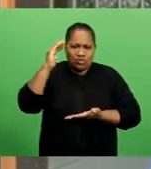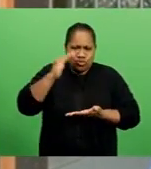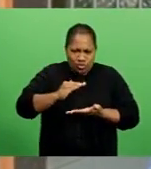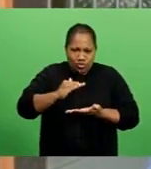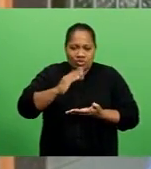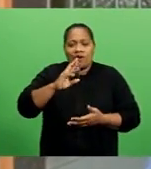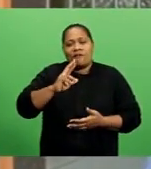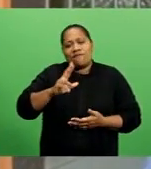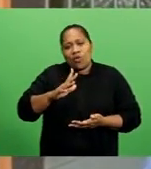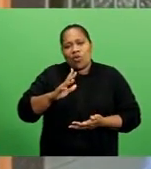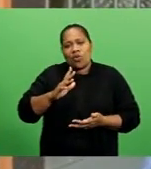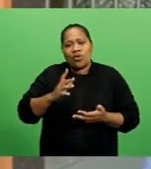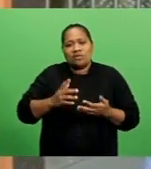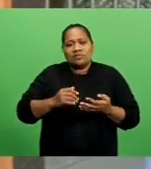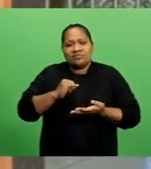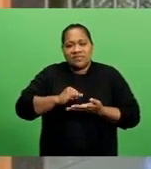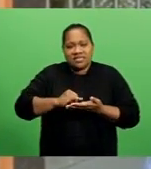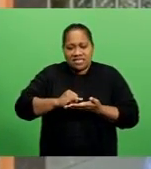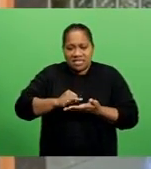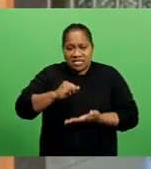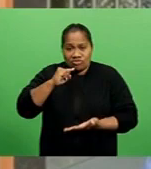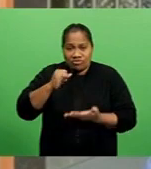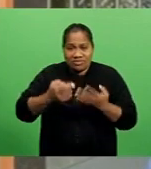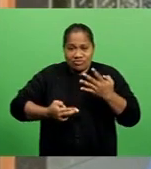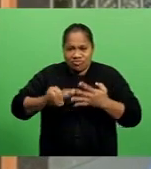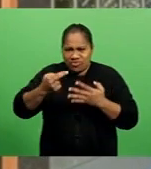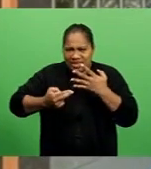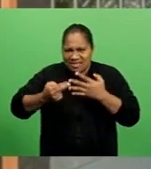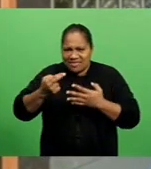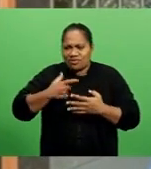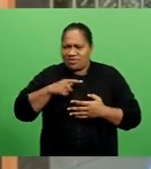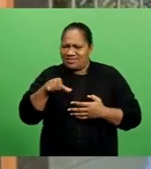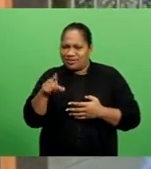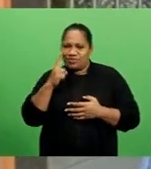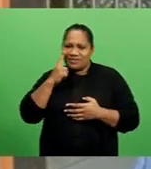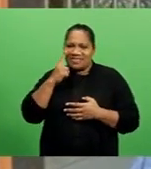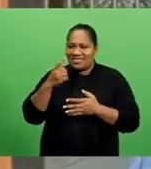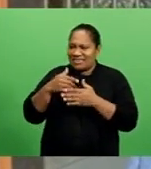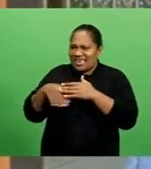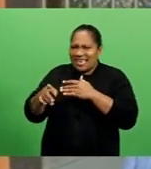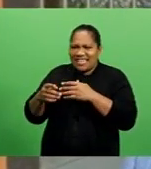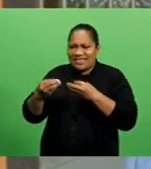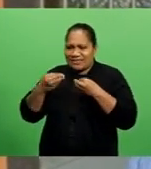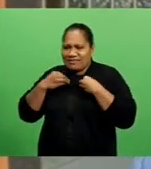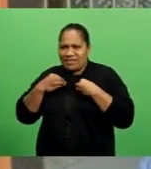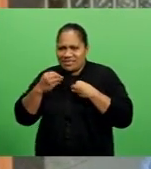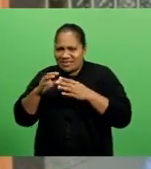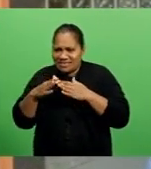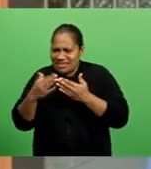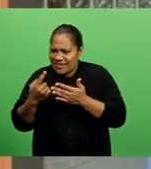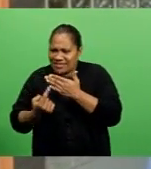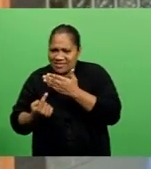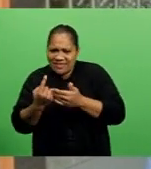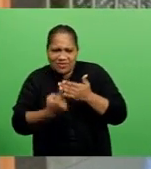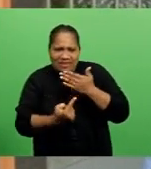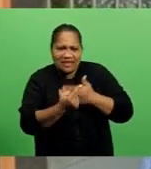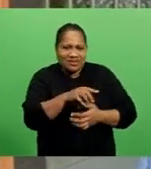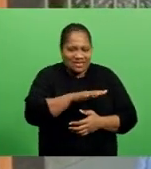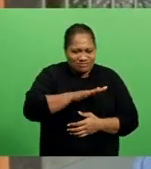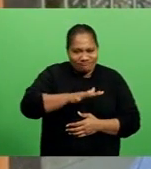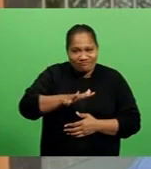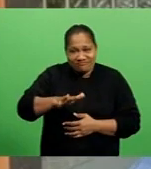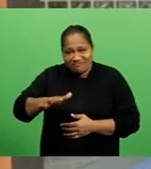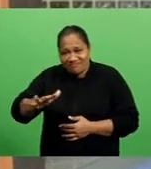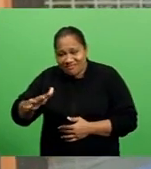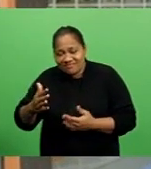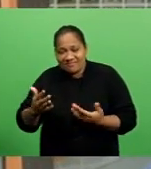the level of liquidity in the market, and I think the stabilization from the uncertainty that was